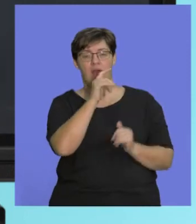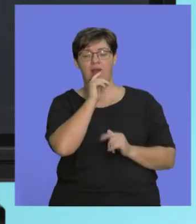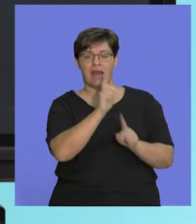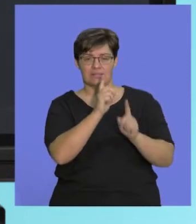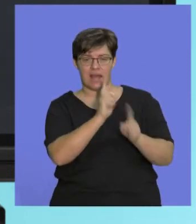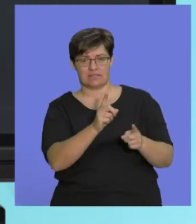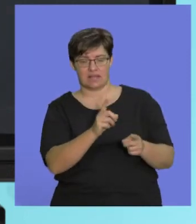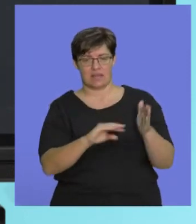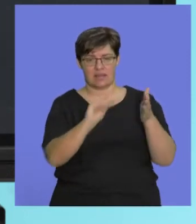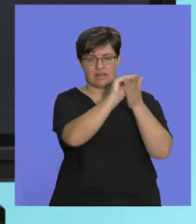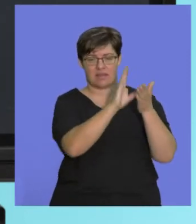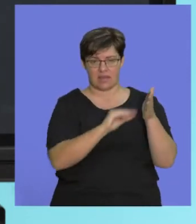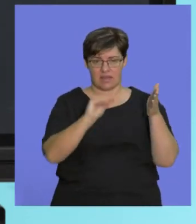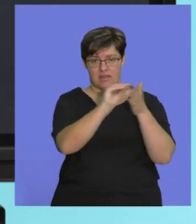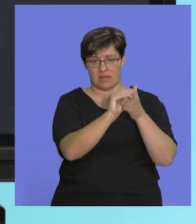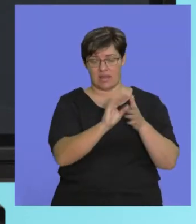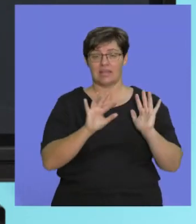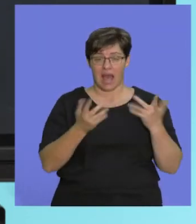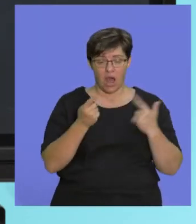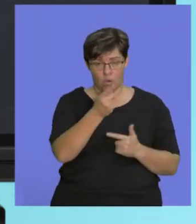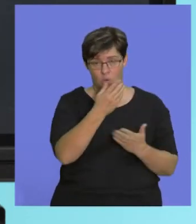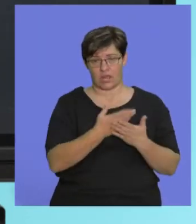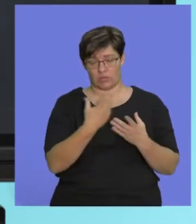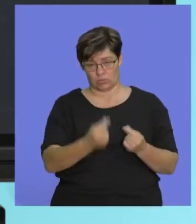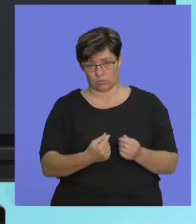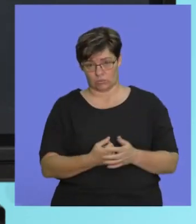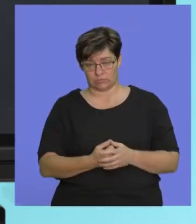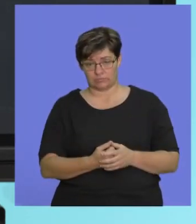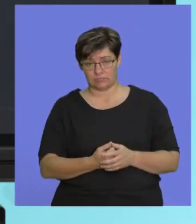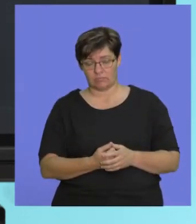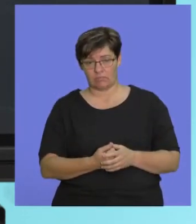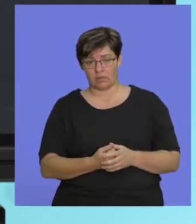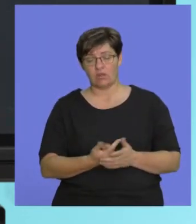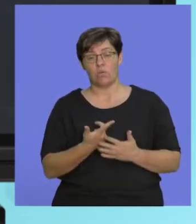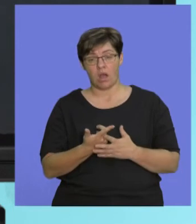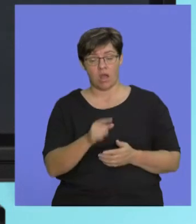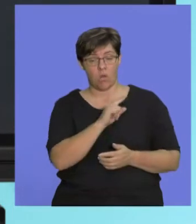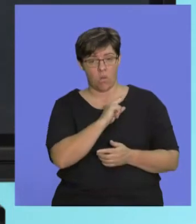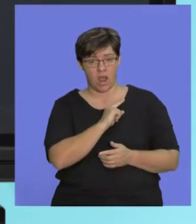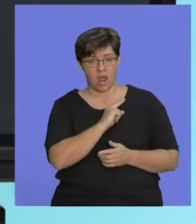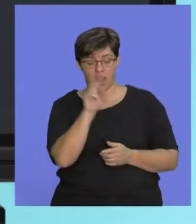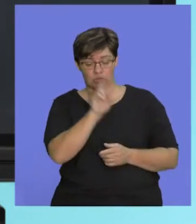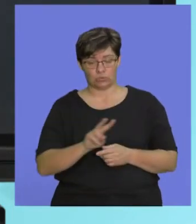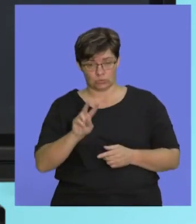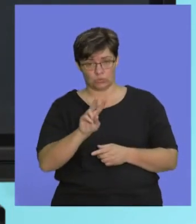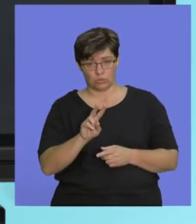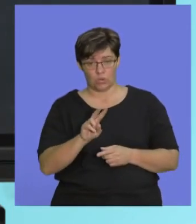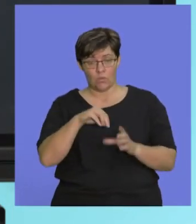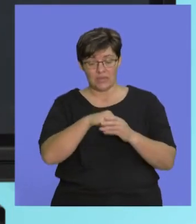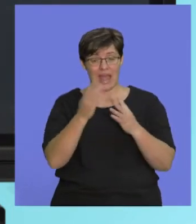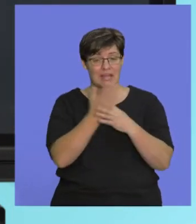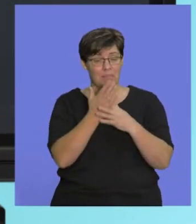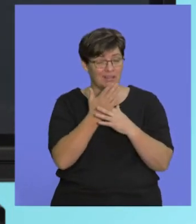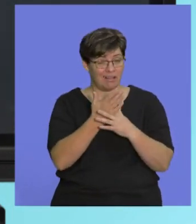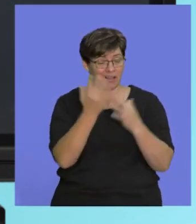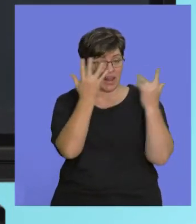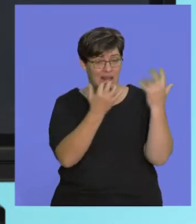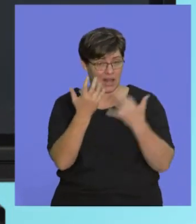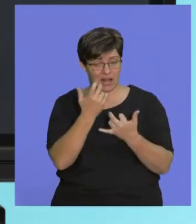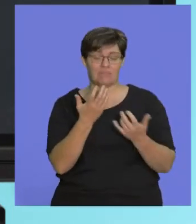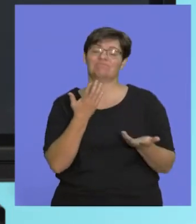one of the ways that you can do this, because as soon as you round off in the midst of you calculating, it makes the